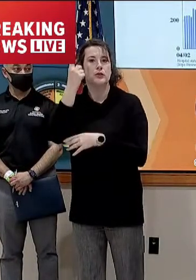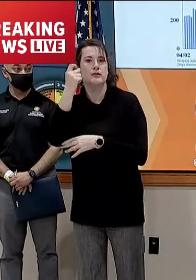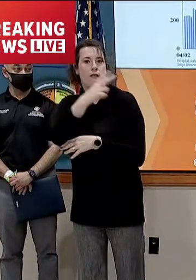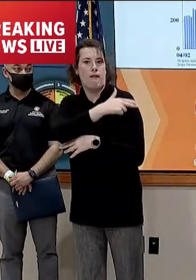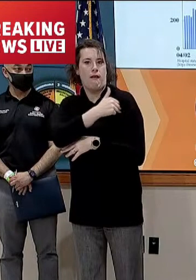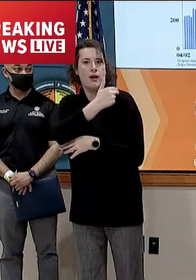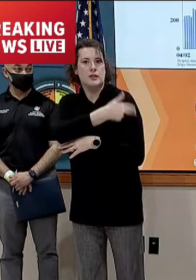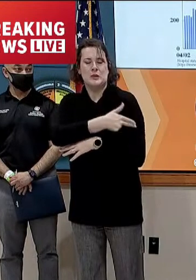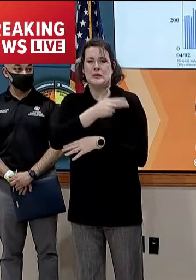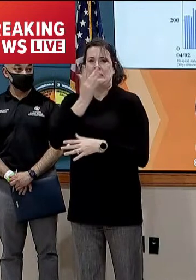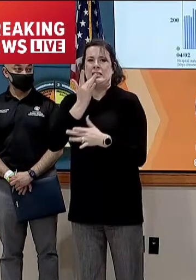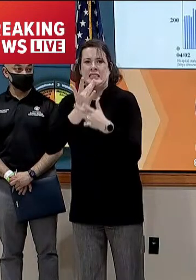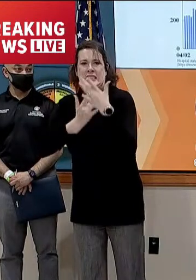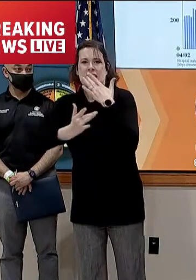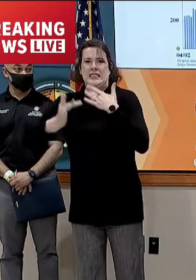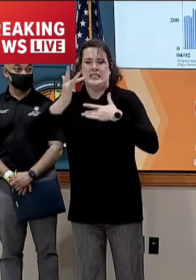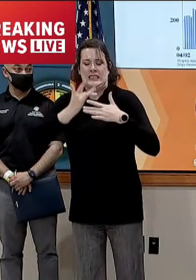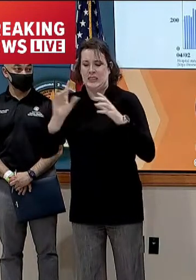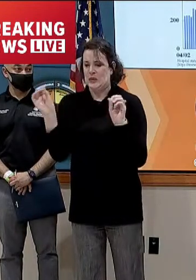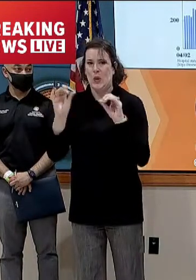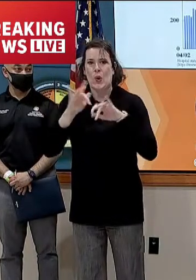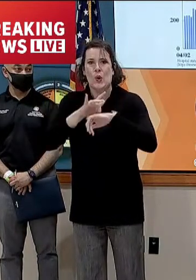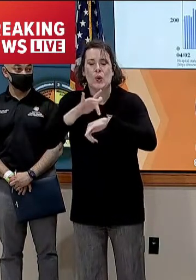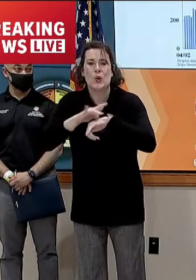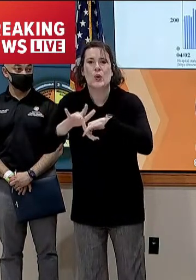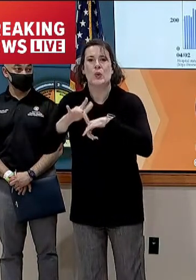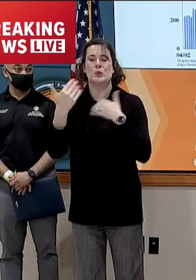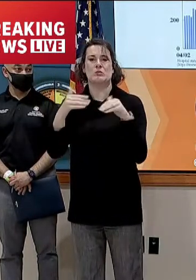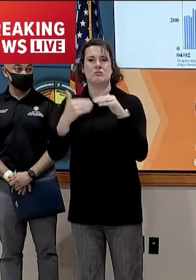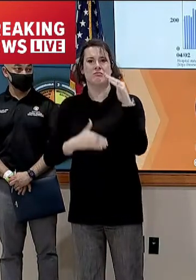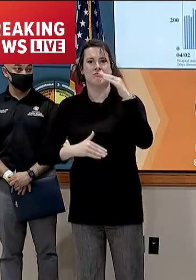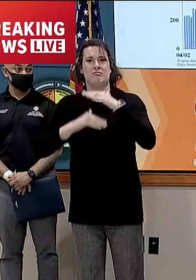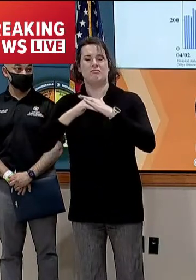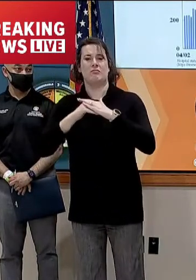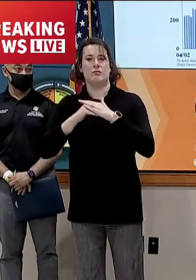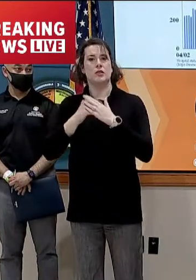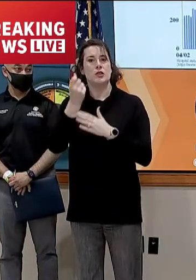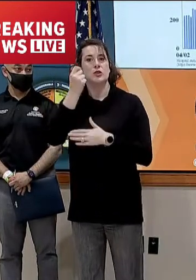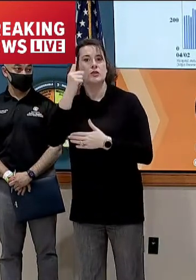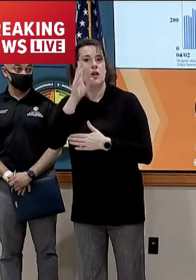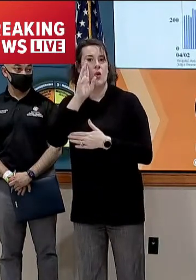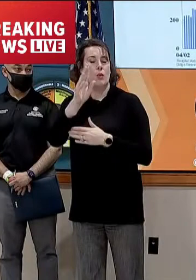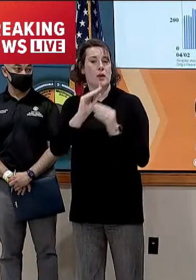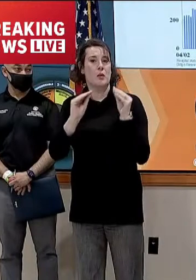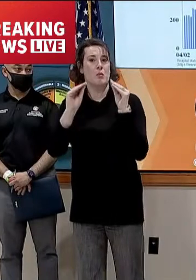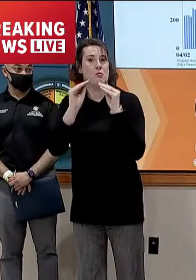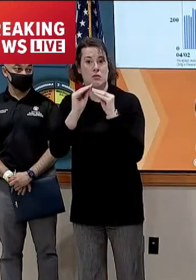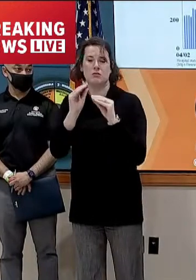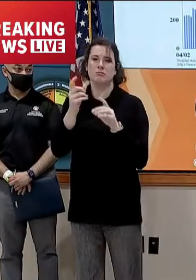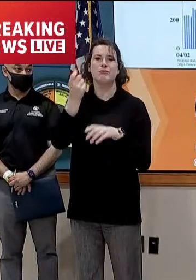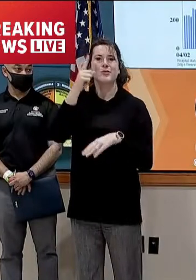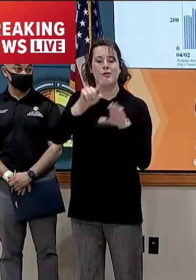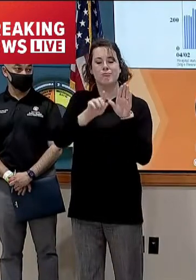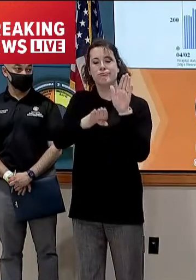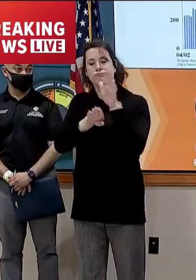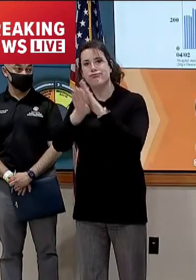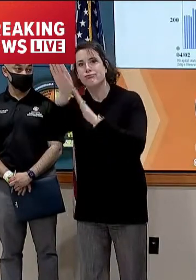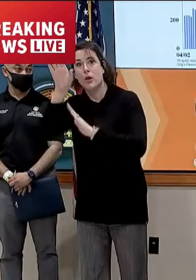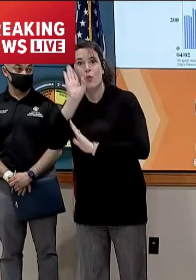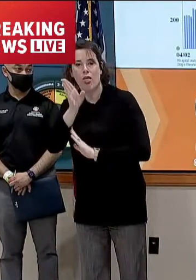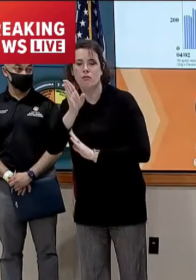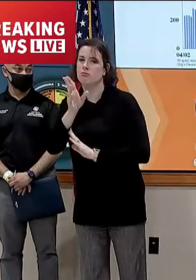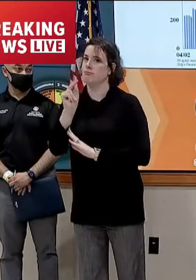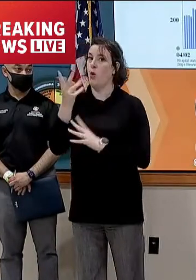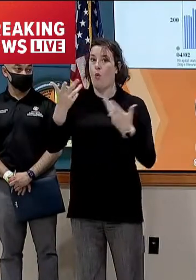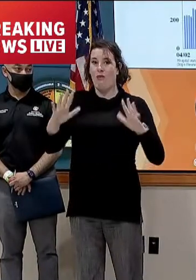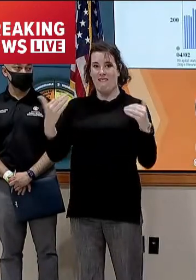strained or exceeded, healthcare surge is not only likely, but is already in progress. This is a serious